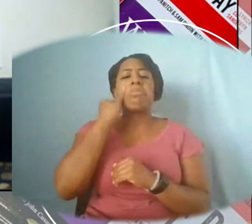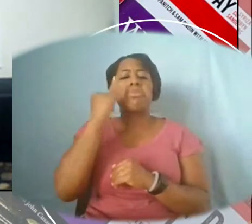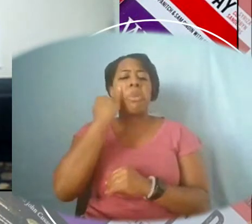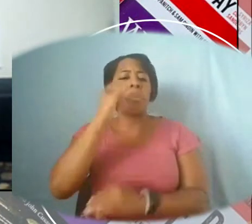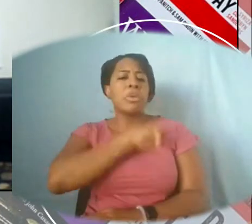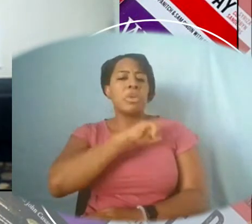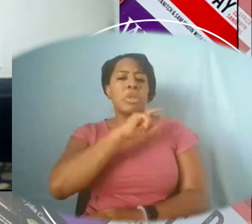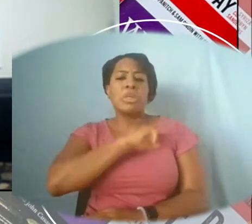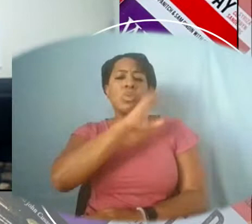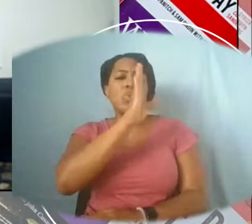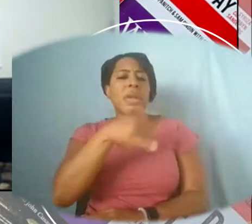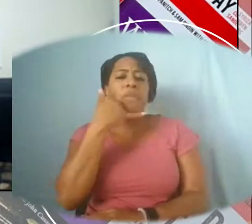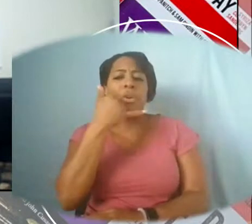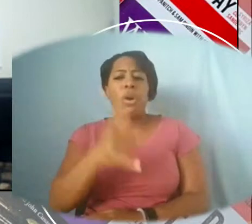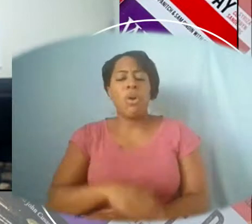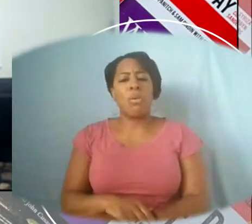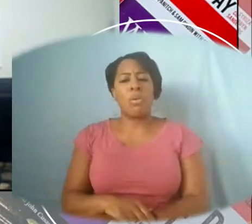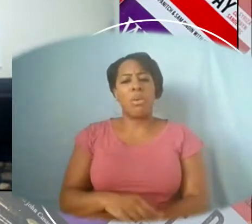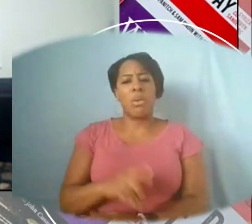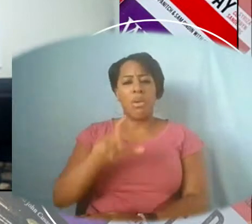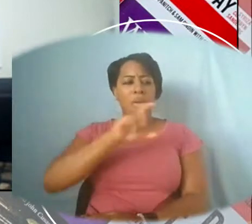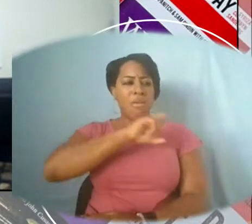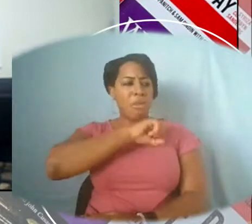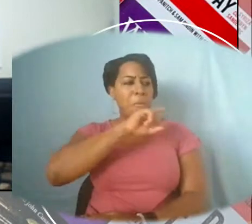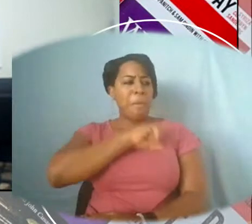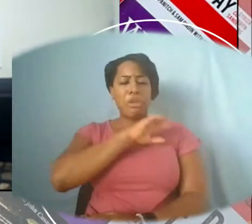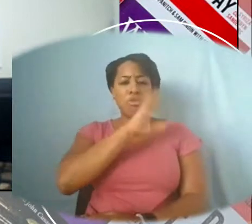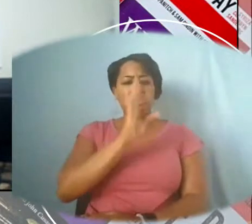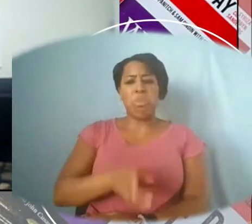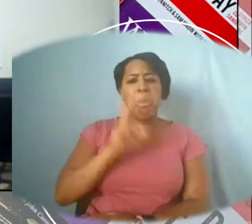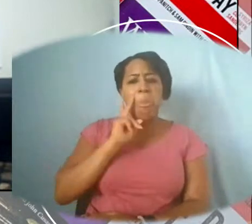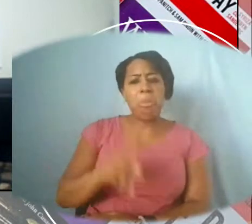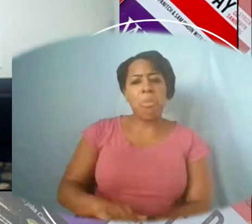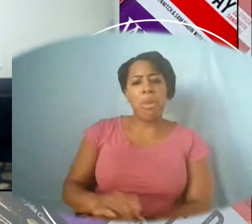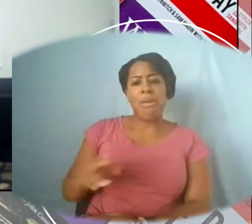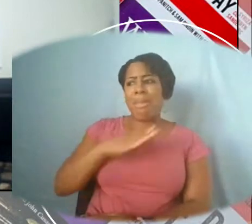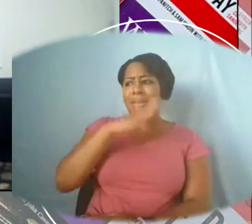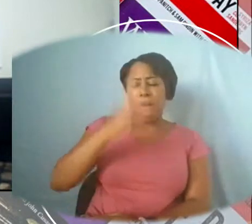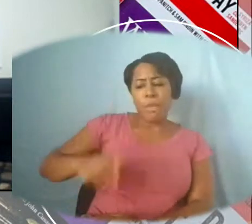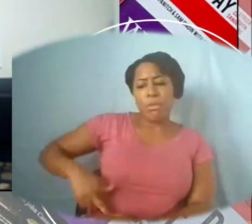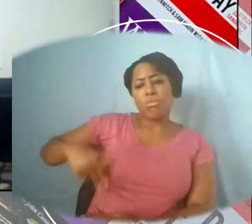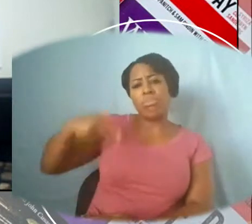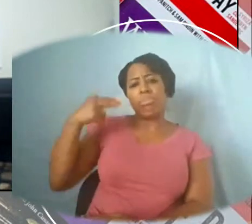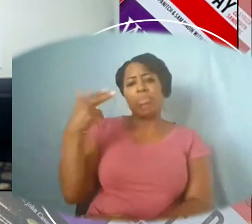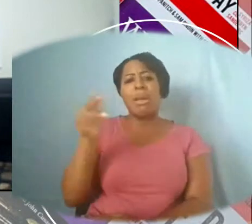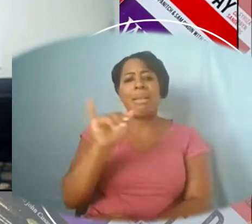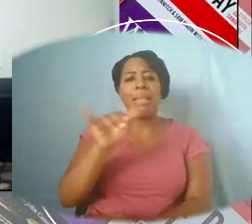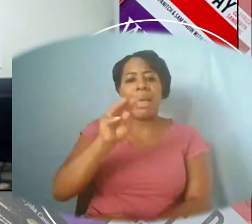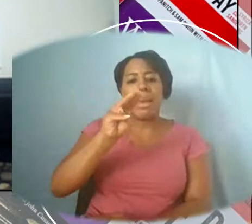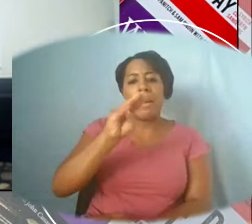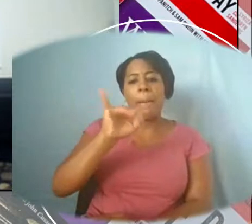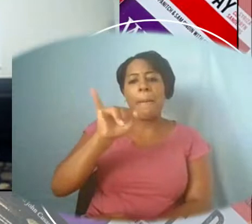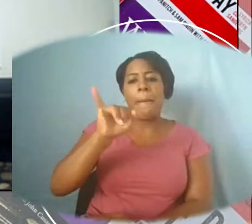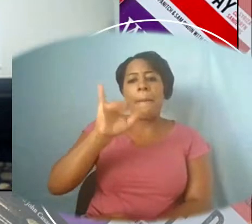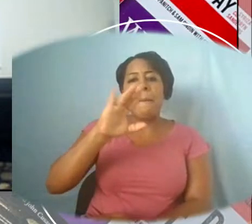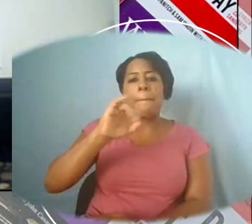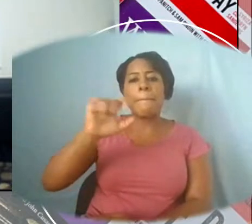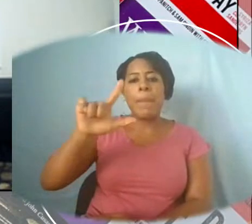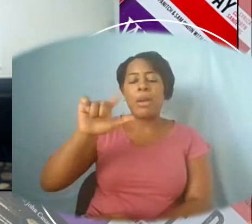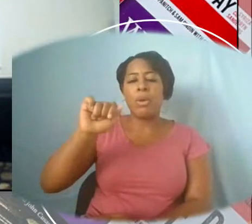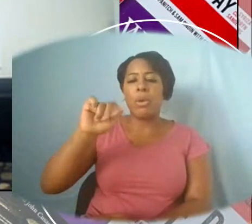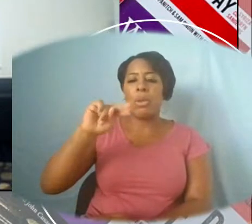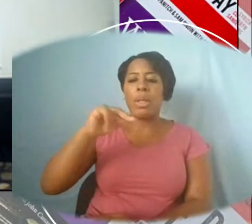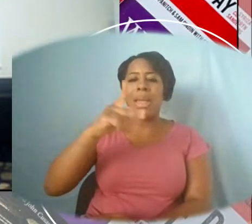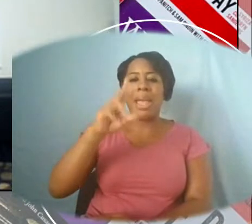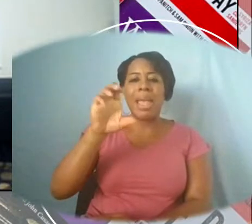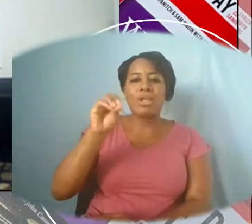Their badges never saw. Their guns never drawn like Michelangelo painting history with whitewashed